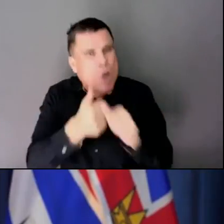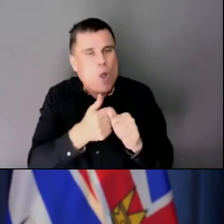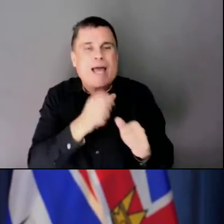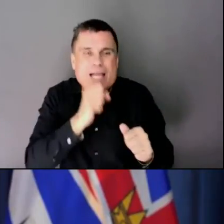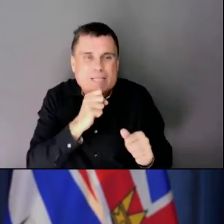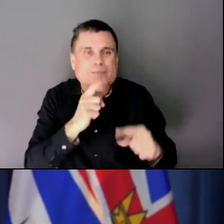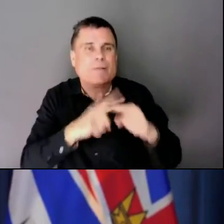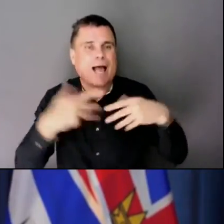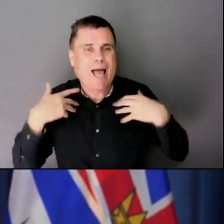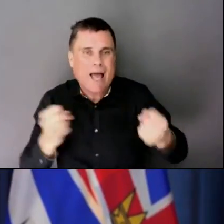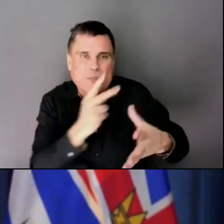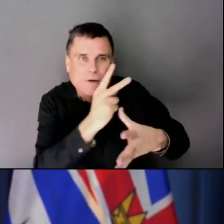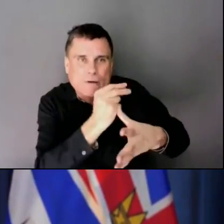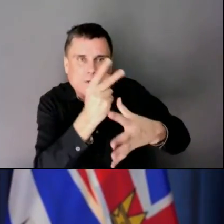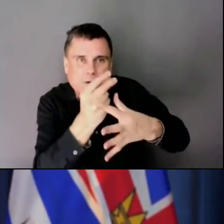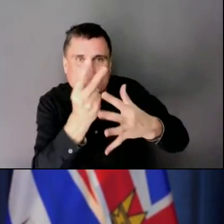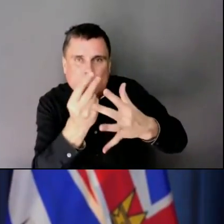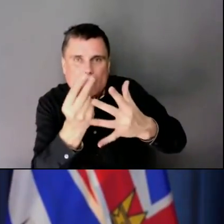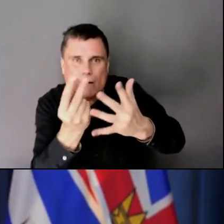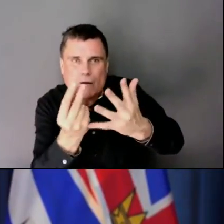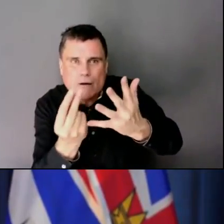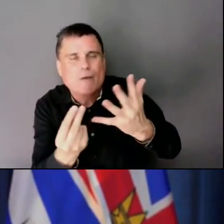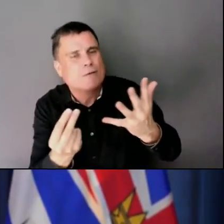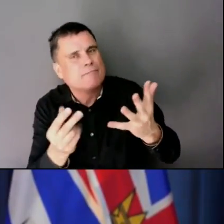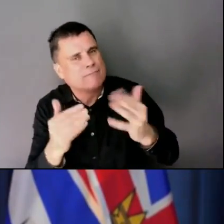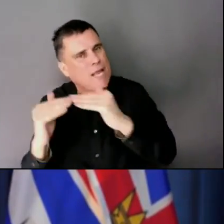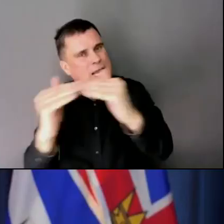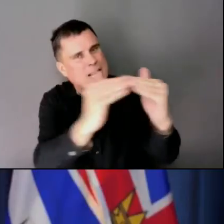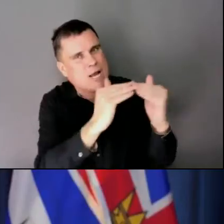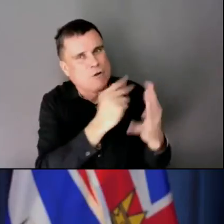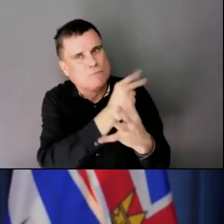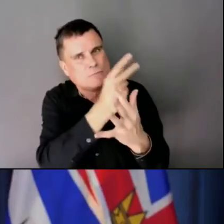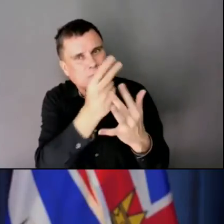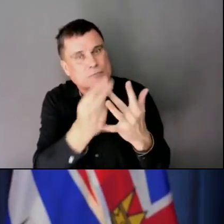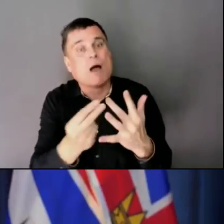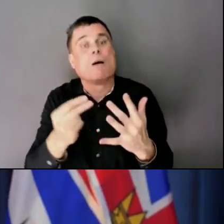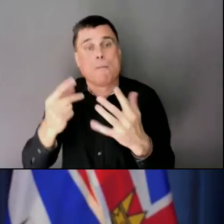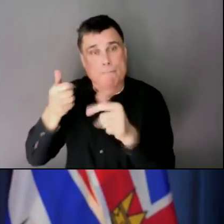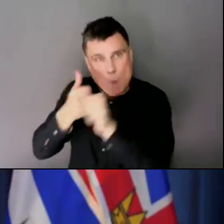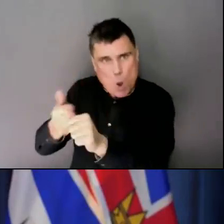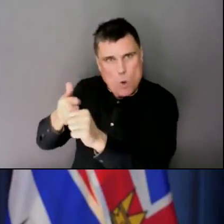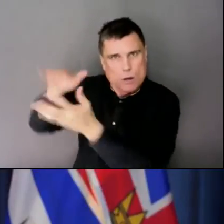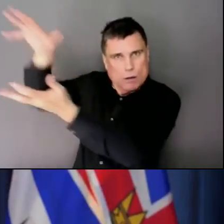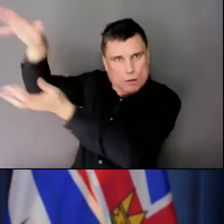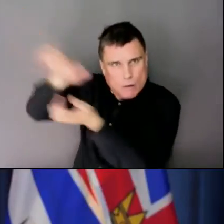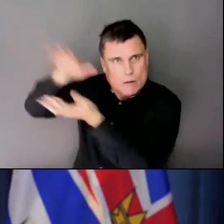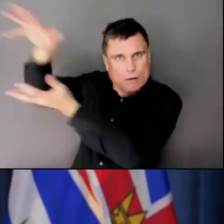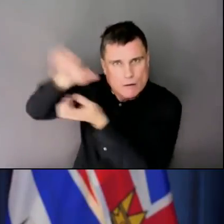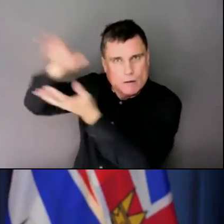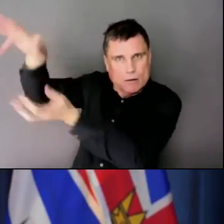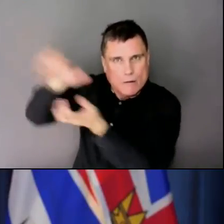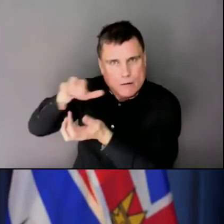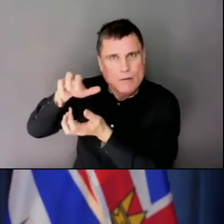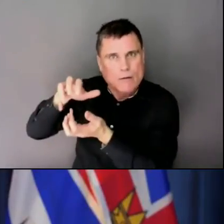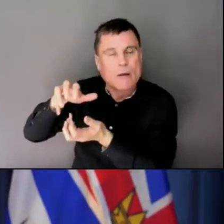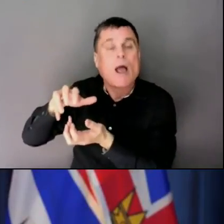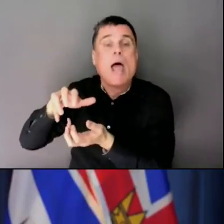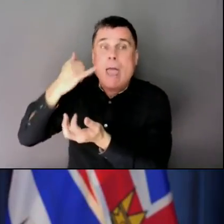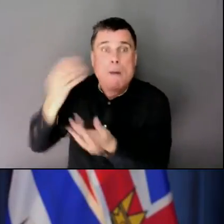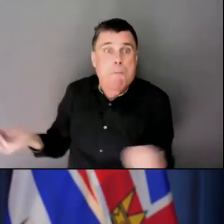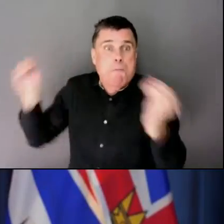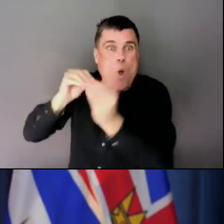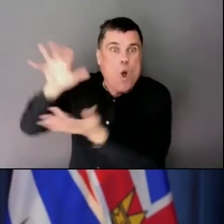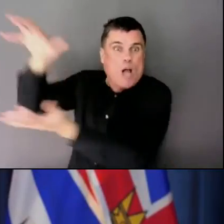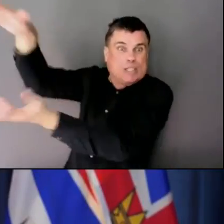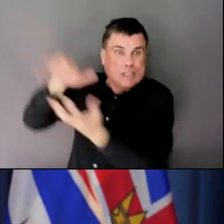we're on, and we're going to stick with that until more supply comes on stream, and then we'll reassess. Our next question is from Gordon Hoekstra,